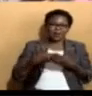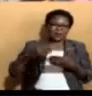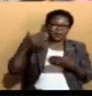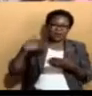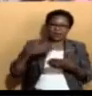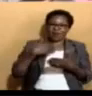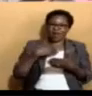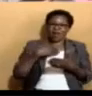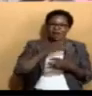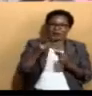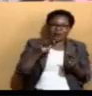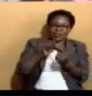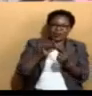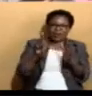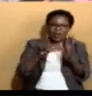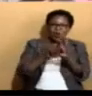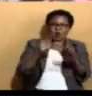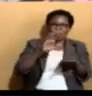specific law on quorum.